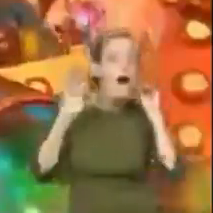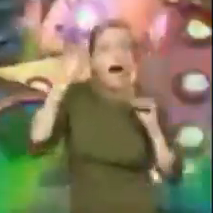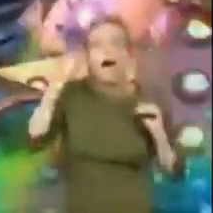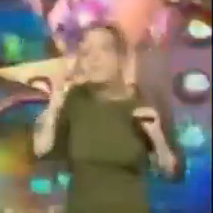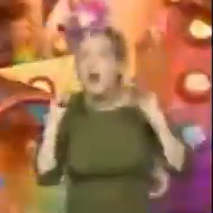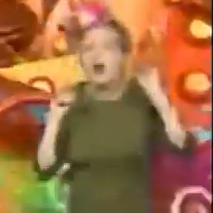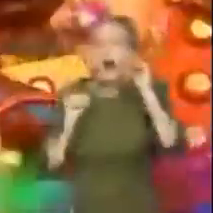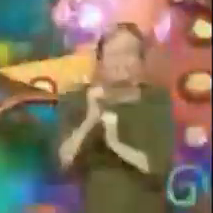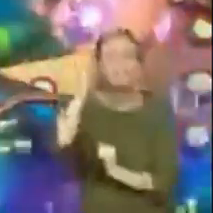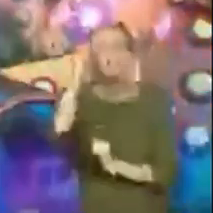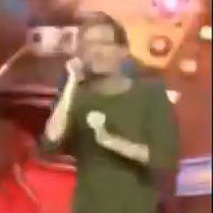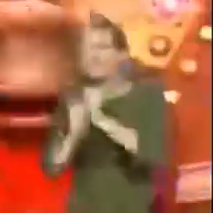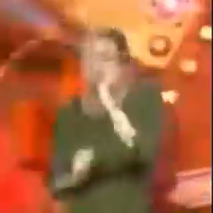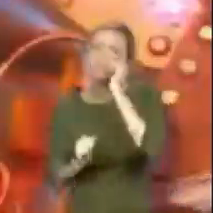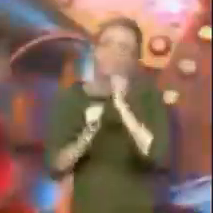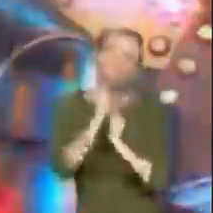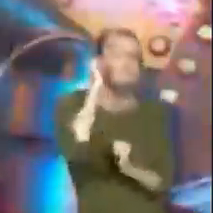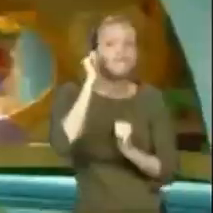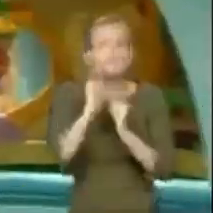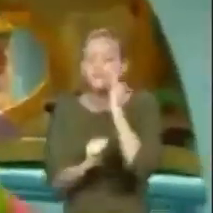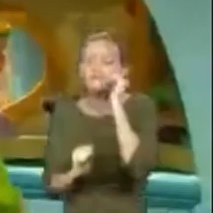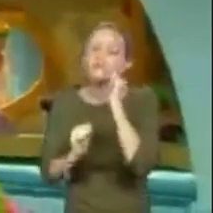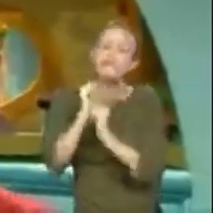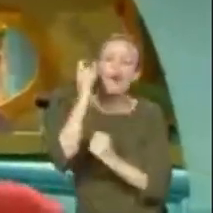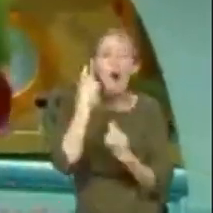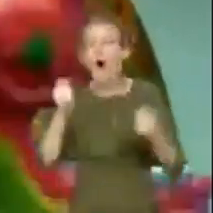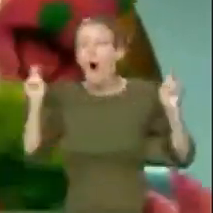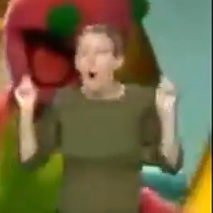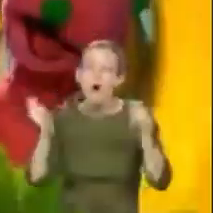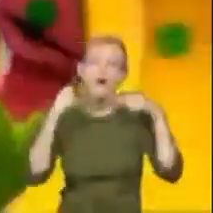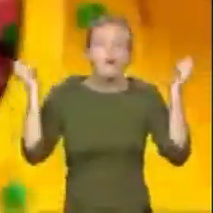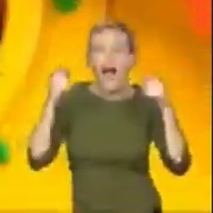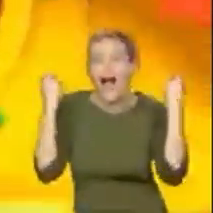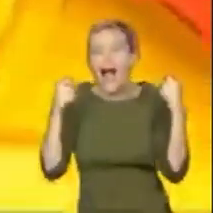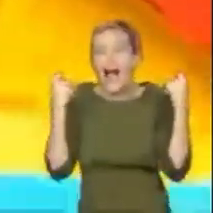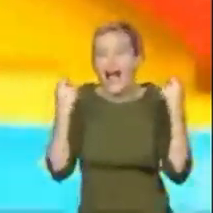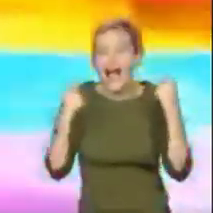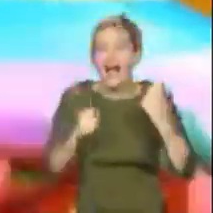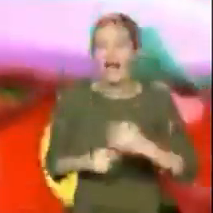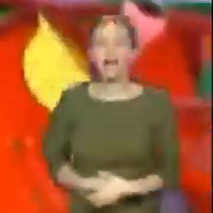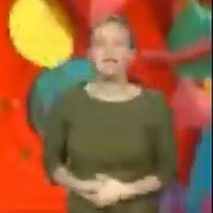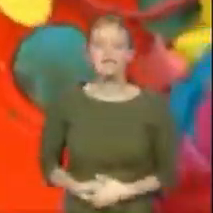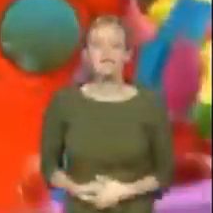we keep the engine spinning. Hoob hoob hooray!